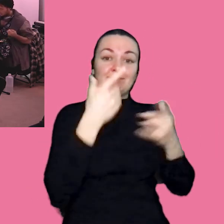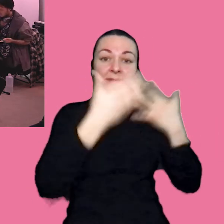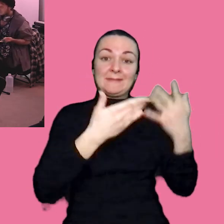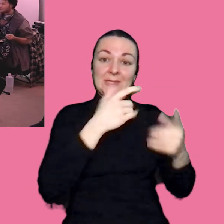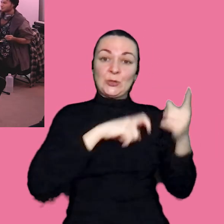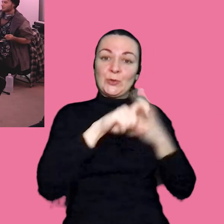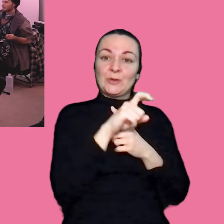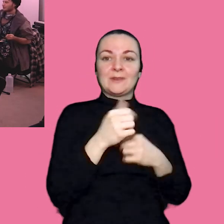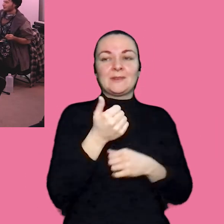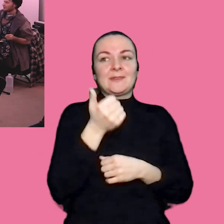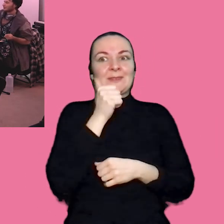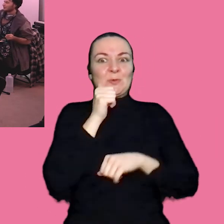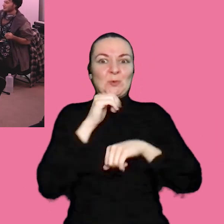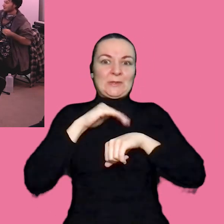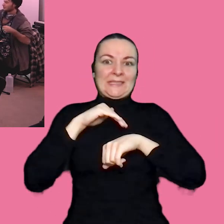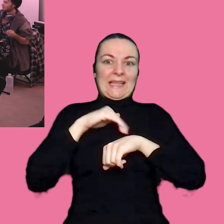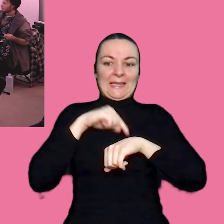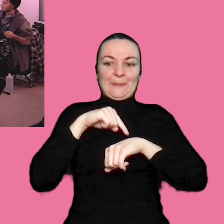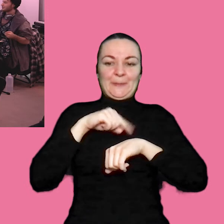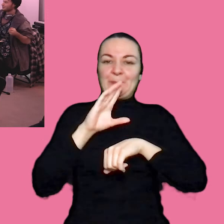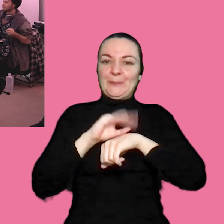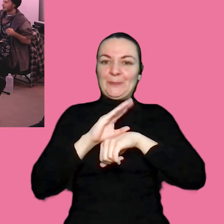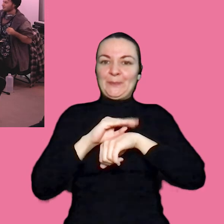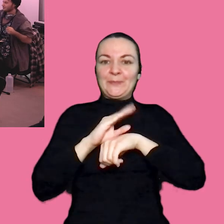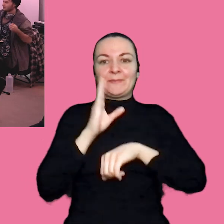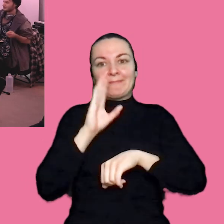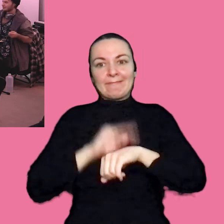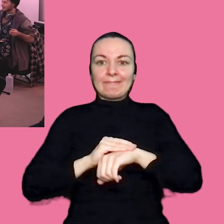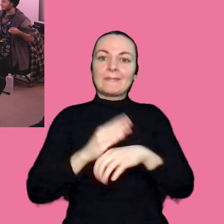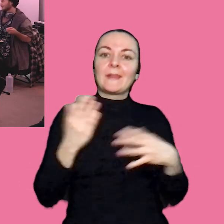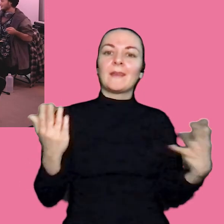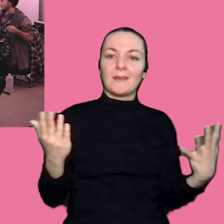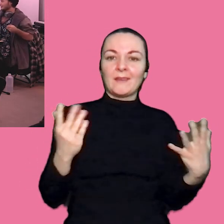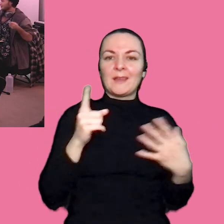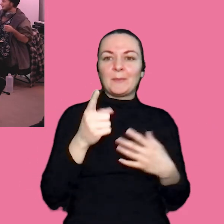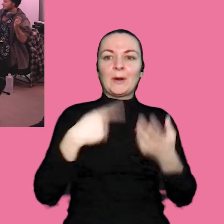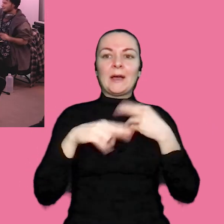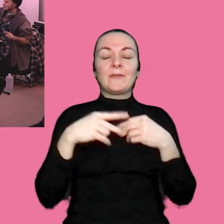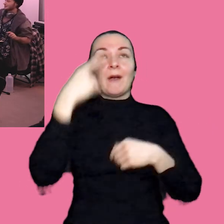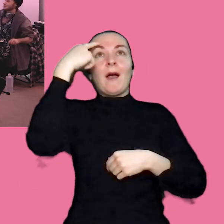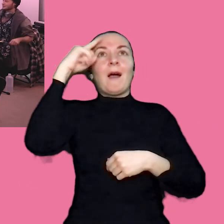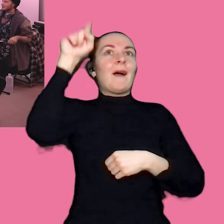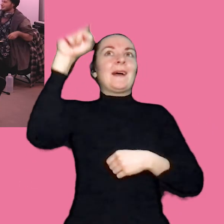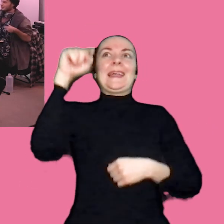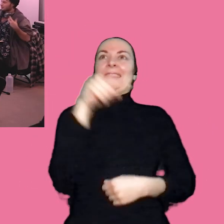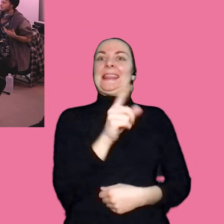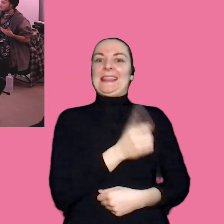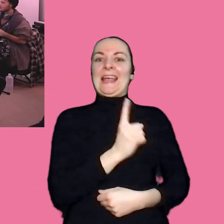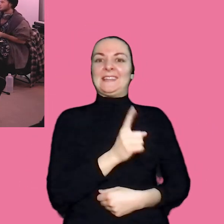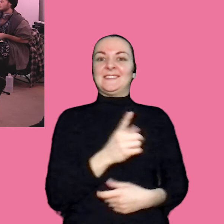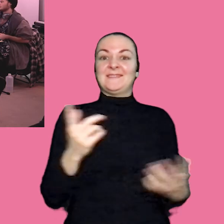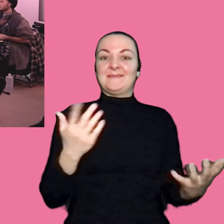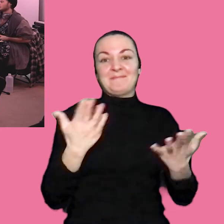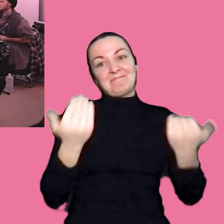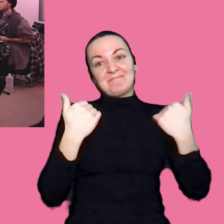Aware of time, so we might not have time to hear from everyone, but if you have an immediate like, oh yeah, it was this thing, then feel